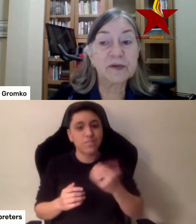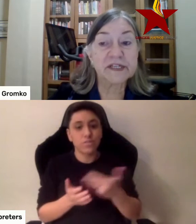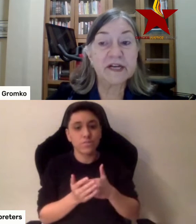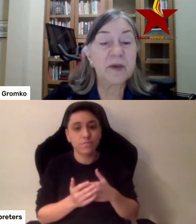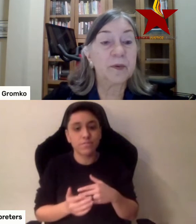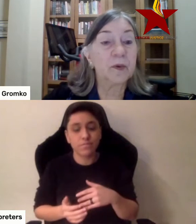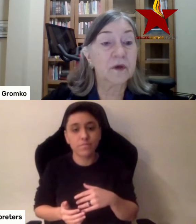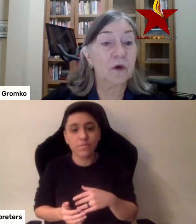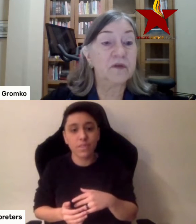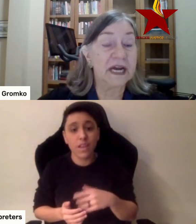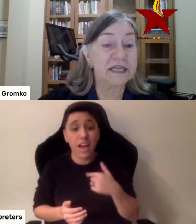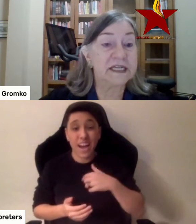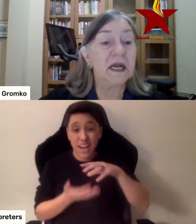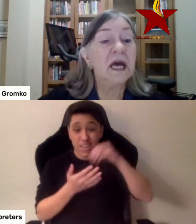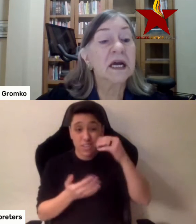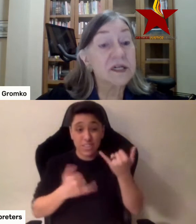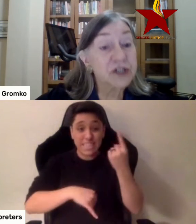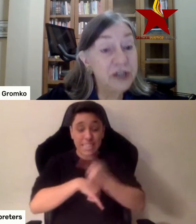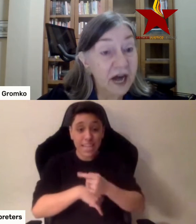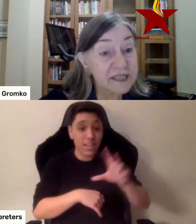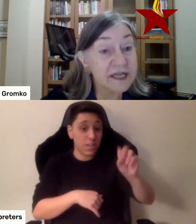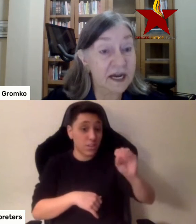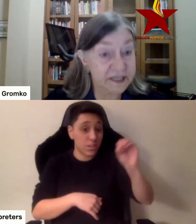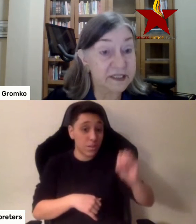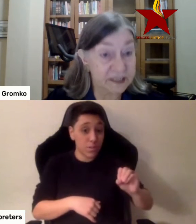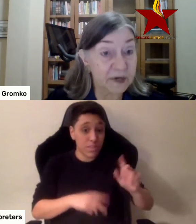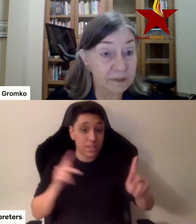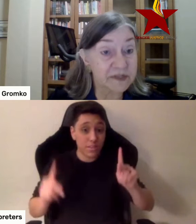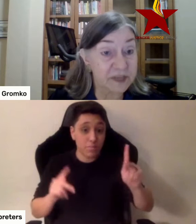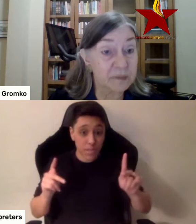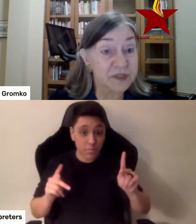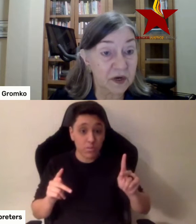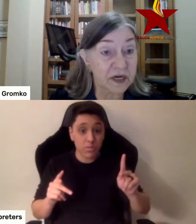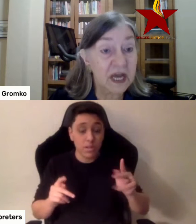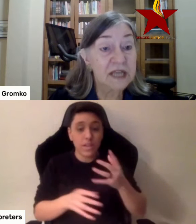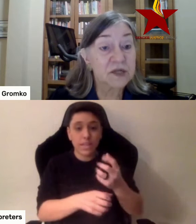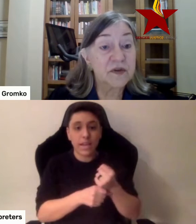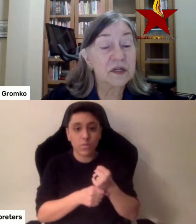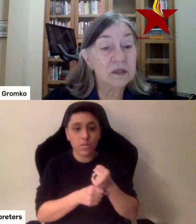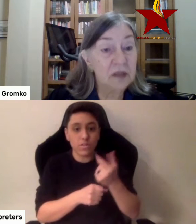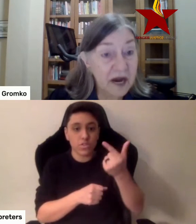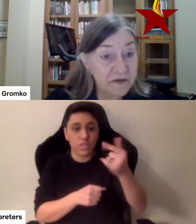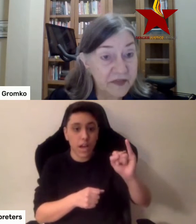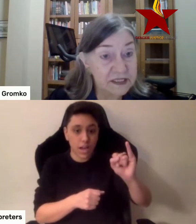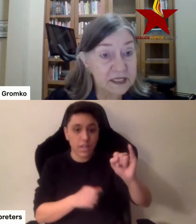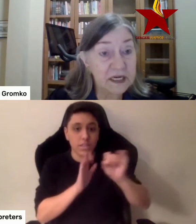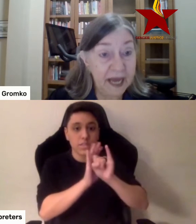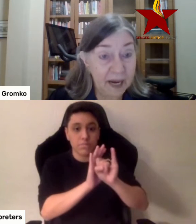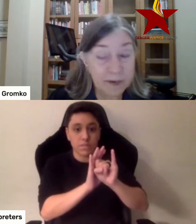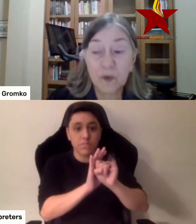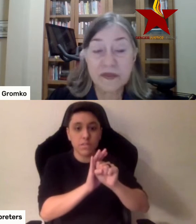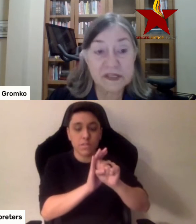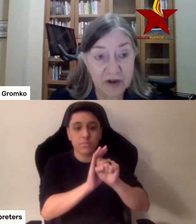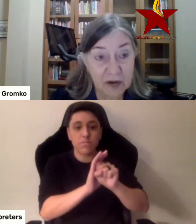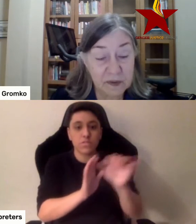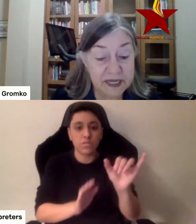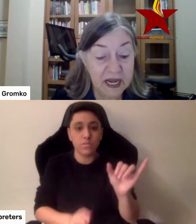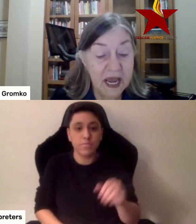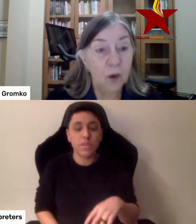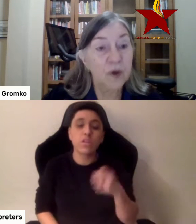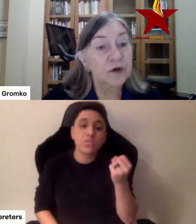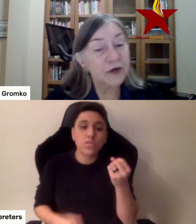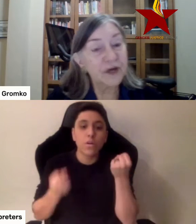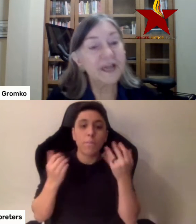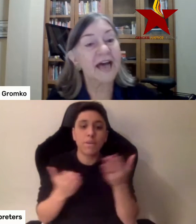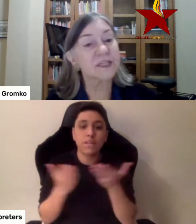about 30% of people with COVID-19 get GI symptoms of some sort. So there's a lot of things that can happen with this virus